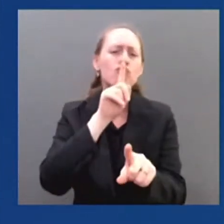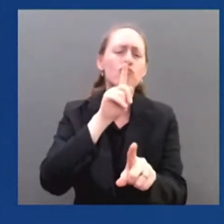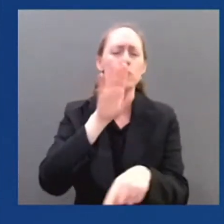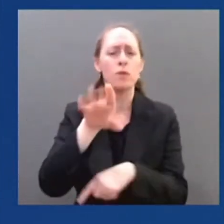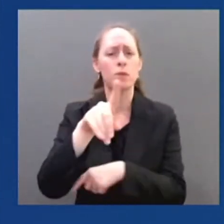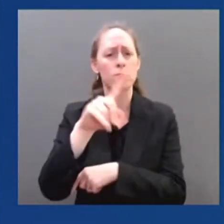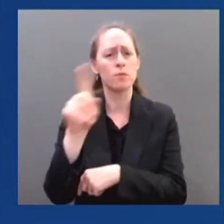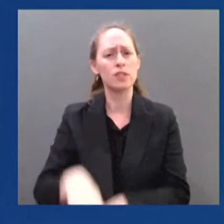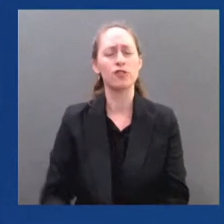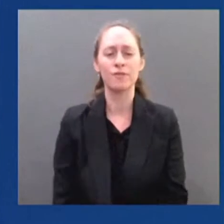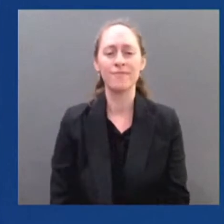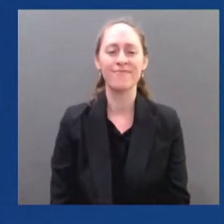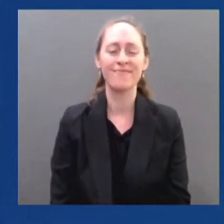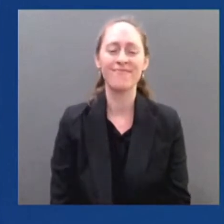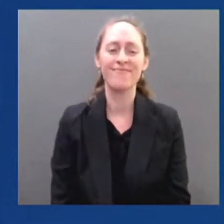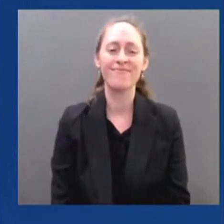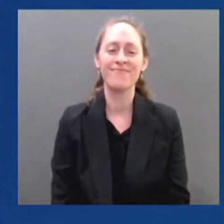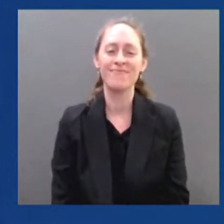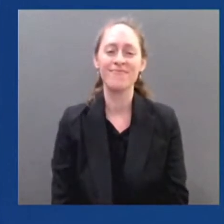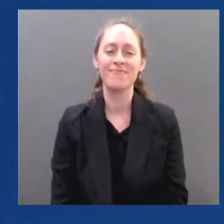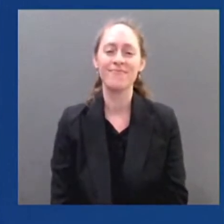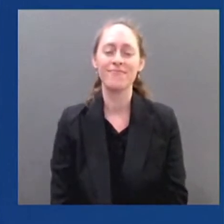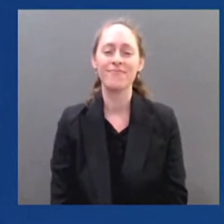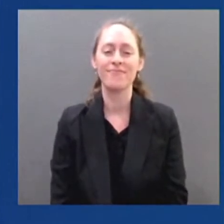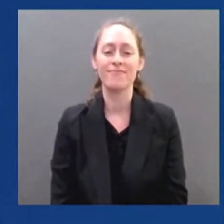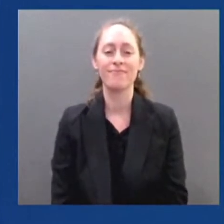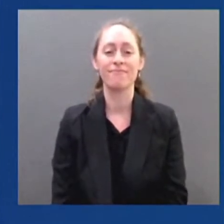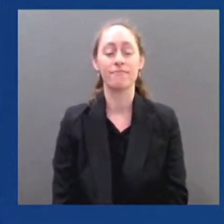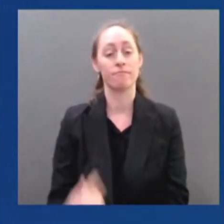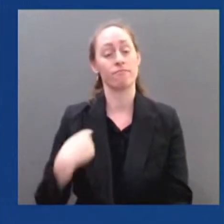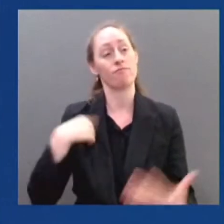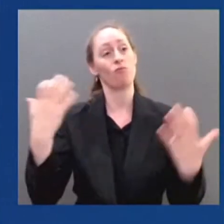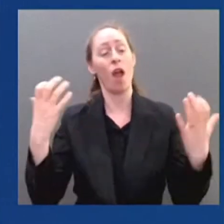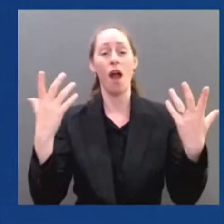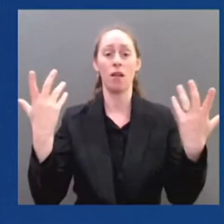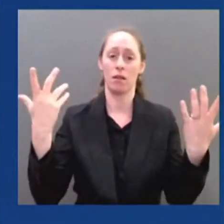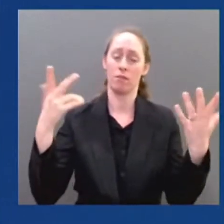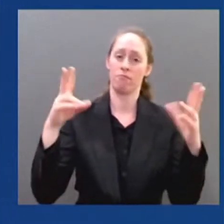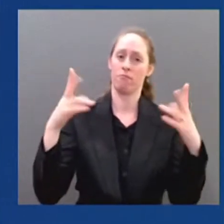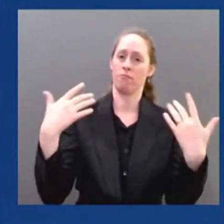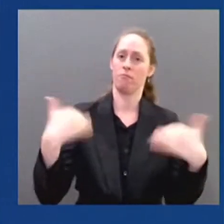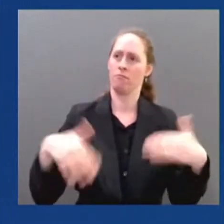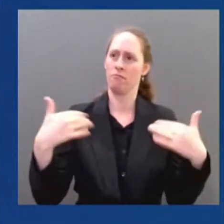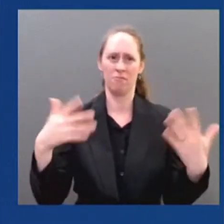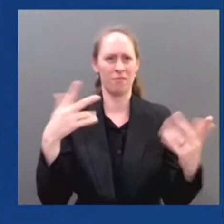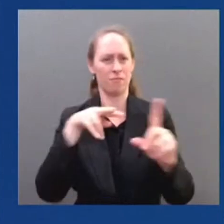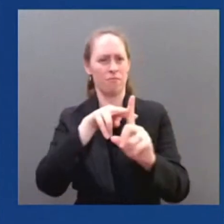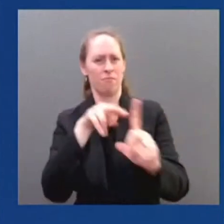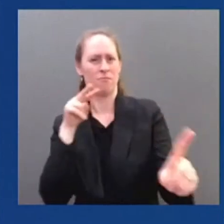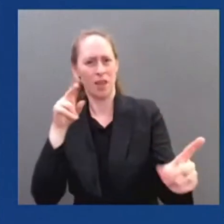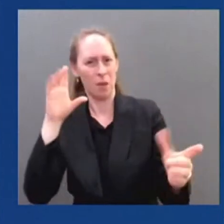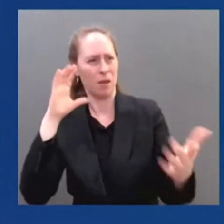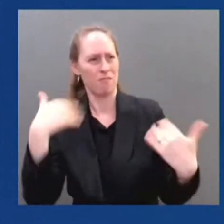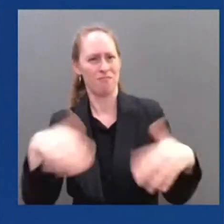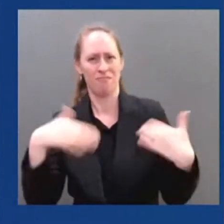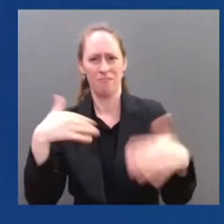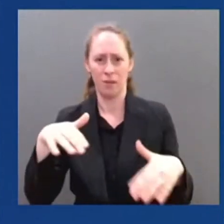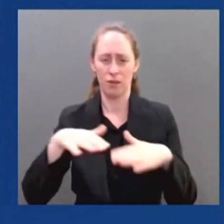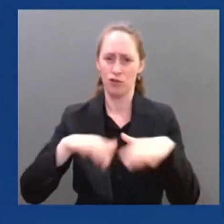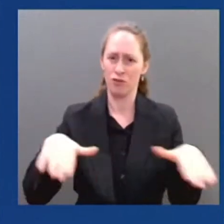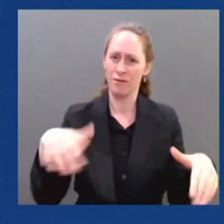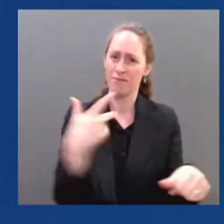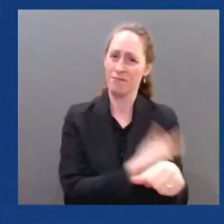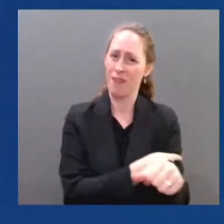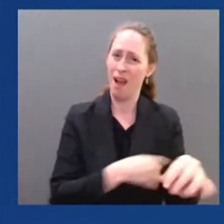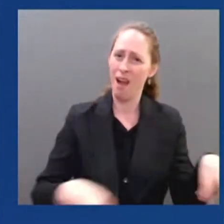COVID-19 vaccinations for our children are particularly important. We do know that COVID-19 illness can be serious for children,